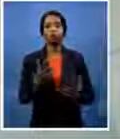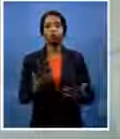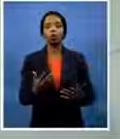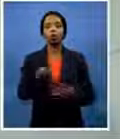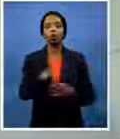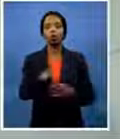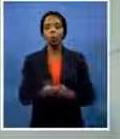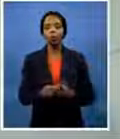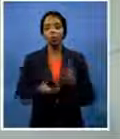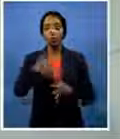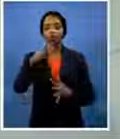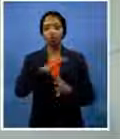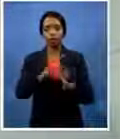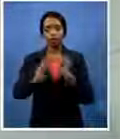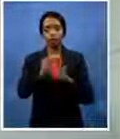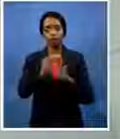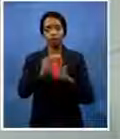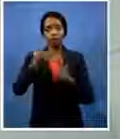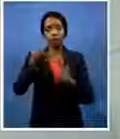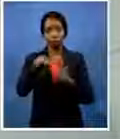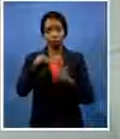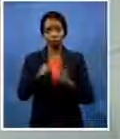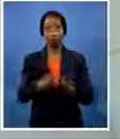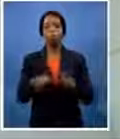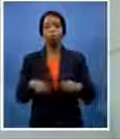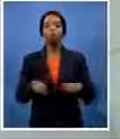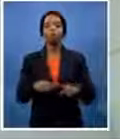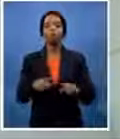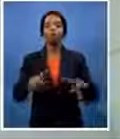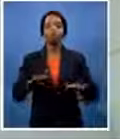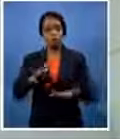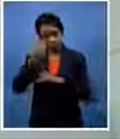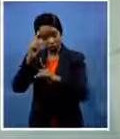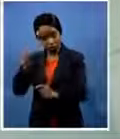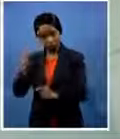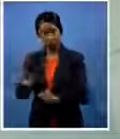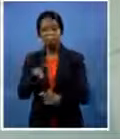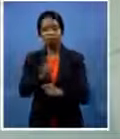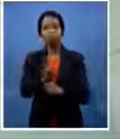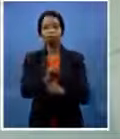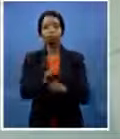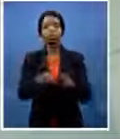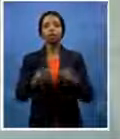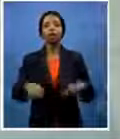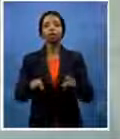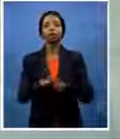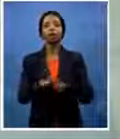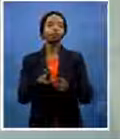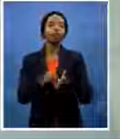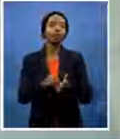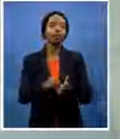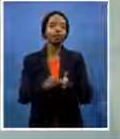and reorganized within the states and obviously also externally